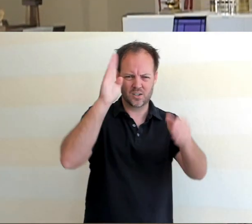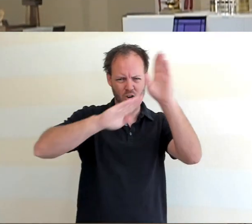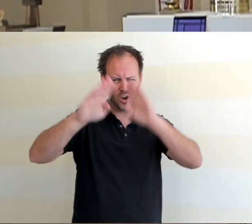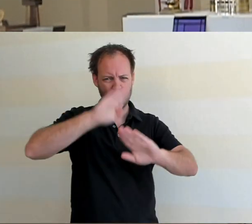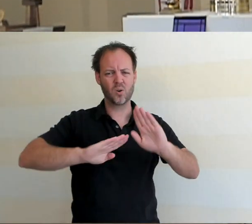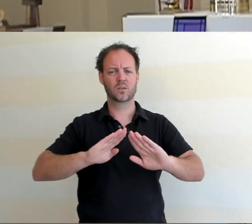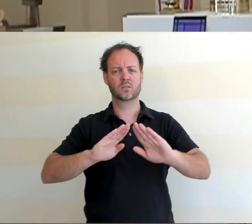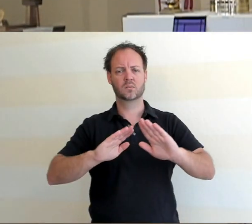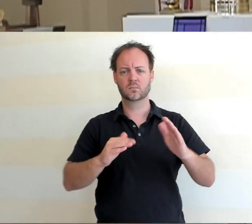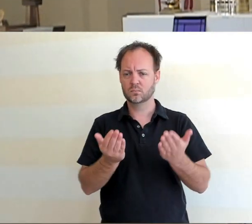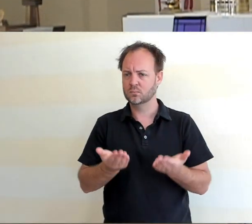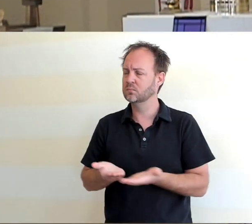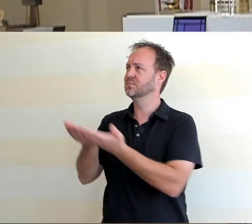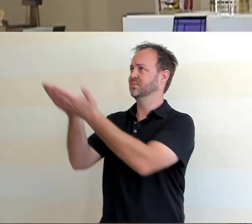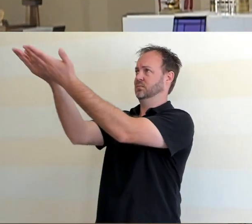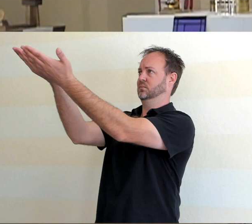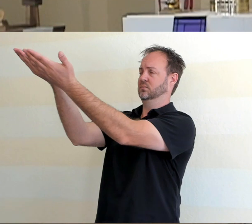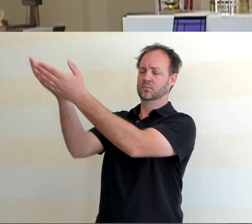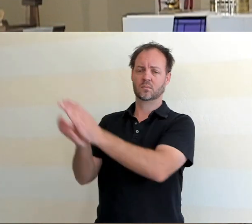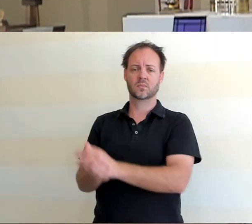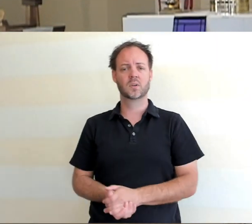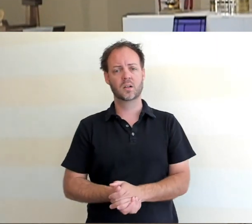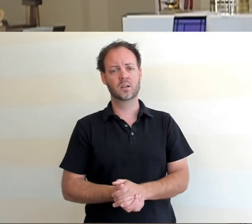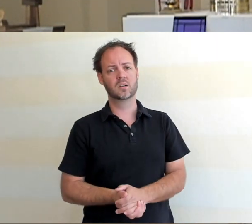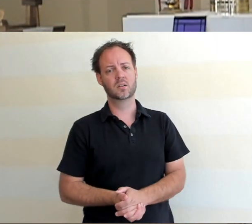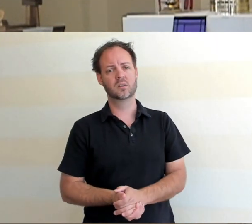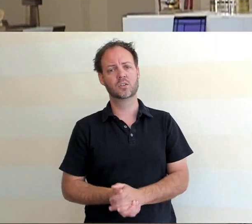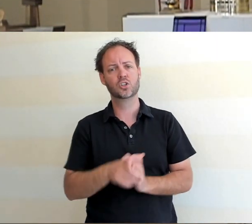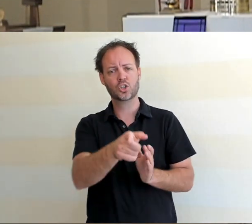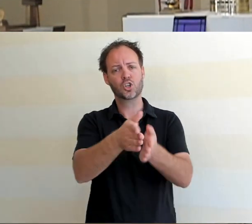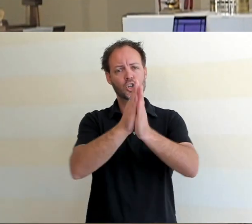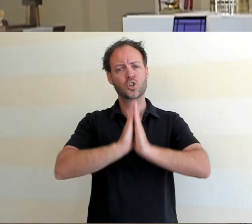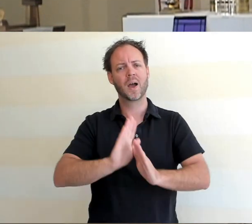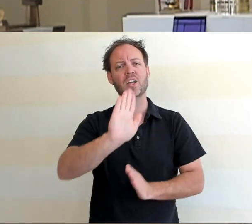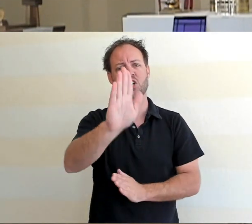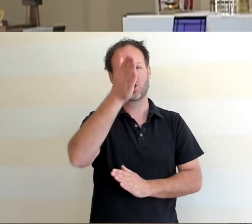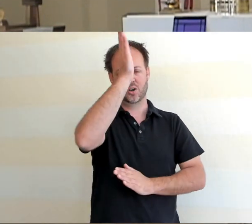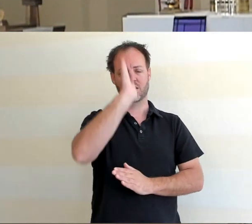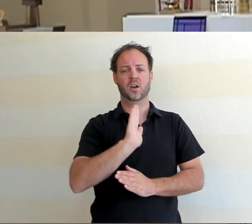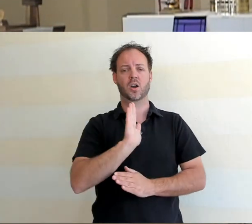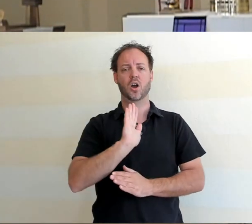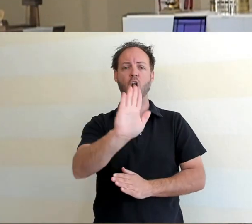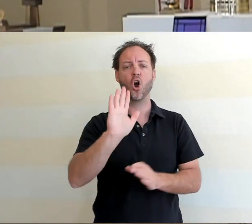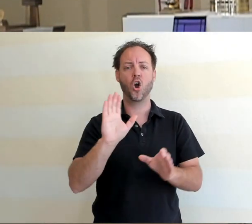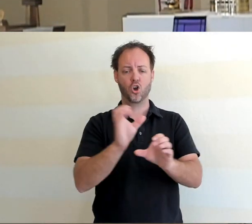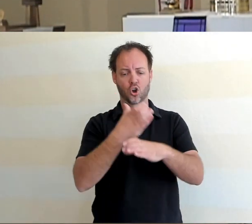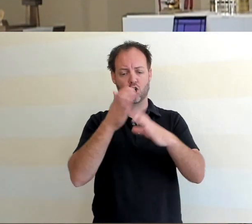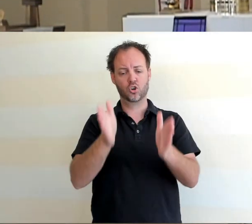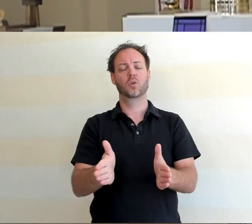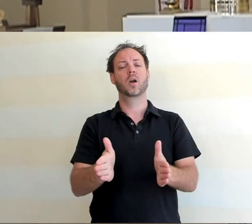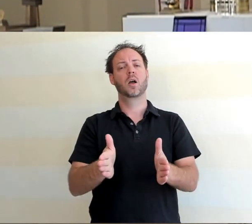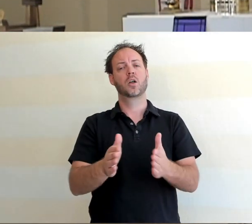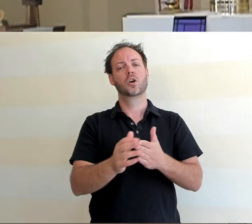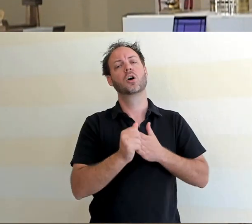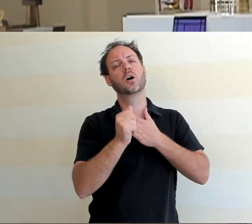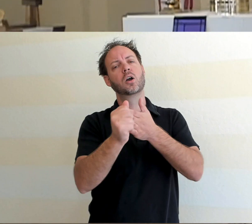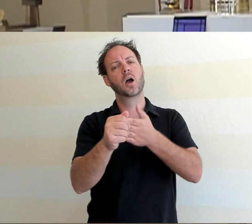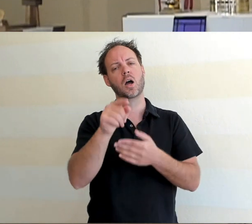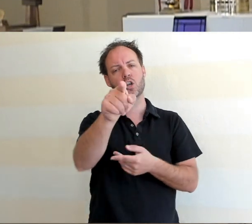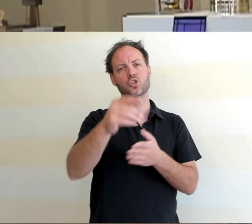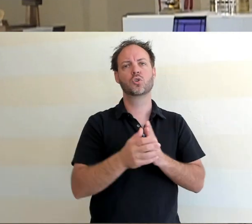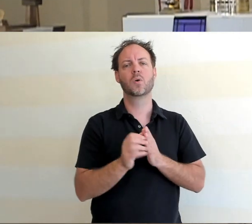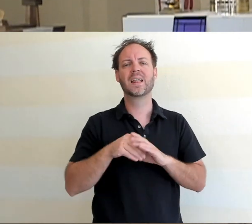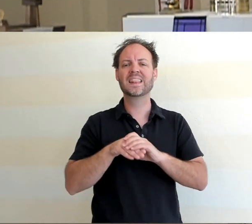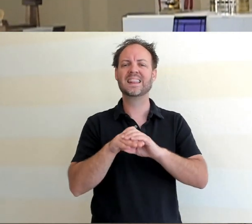your heavenly King? Do you ask your God and your Creator to guide you and